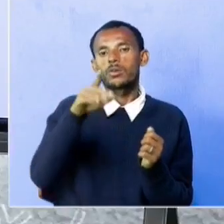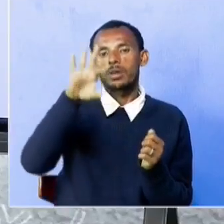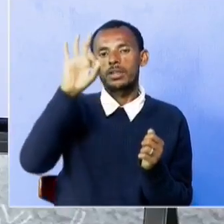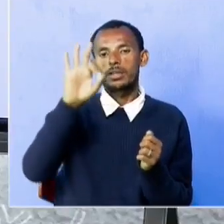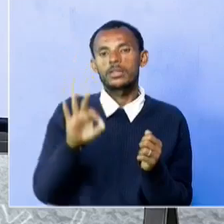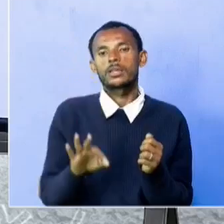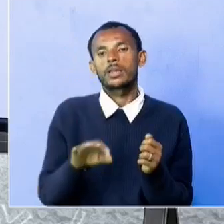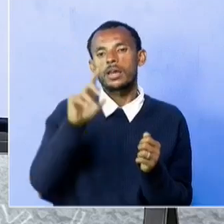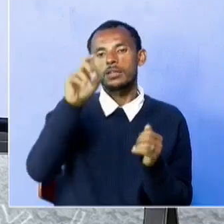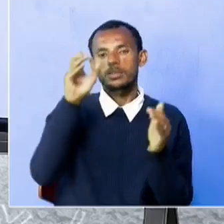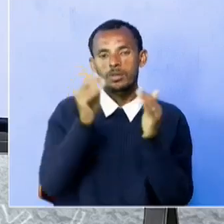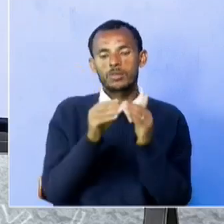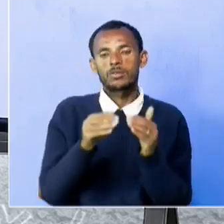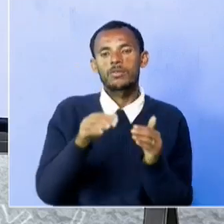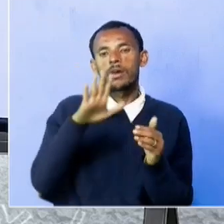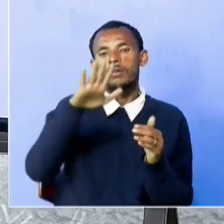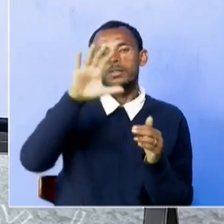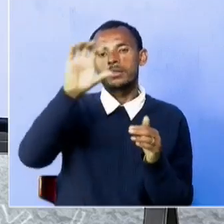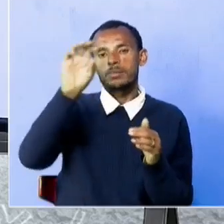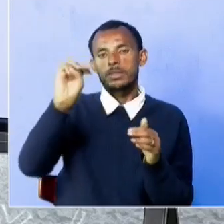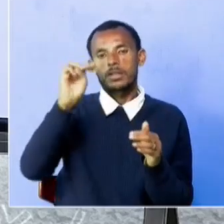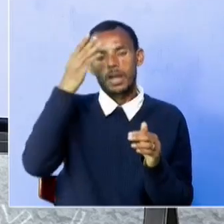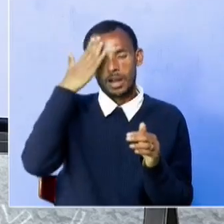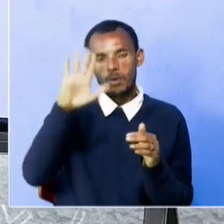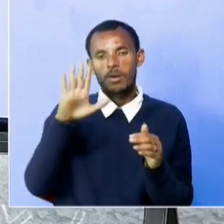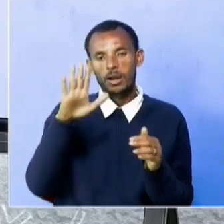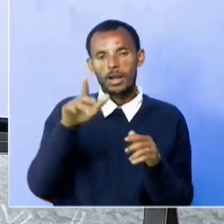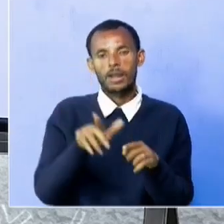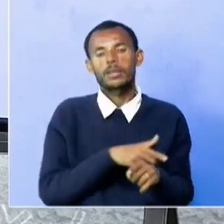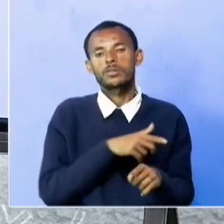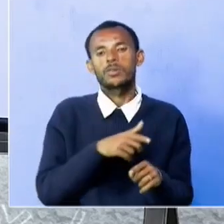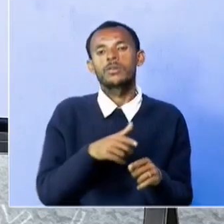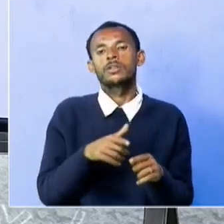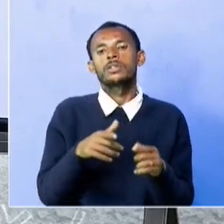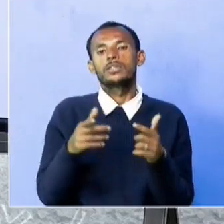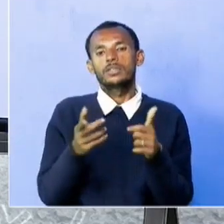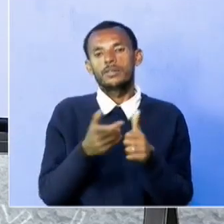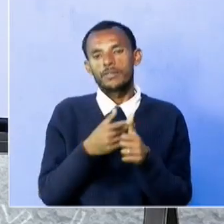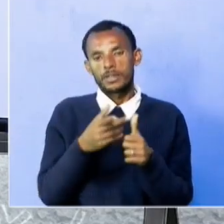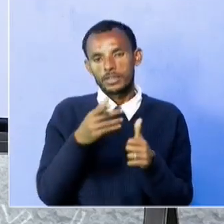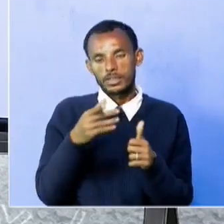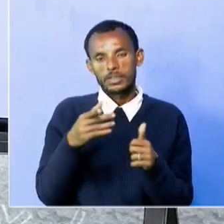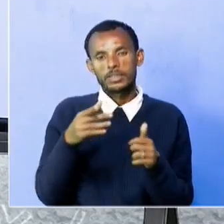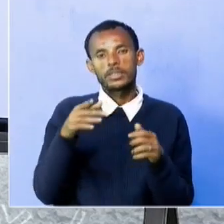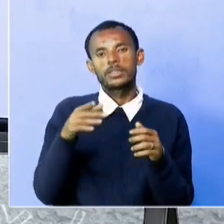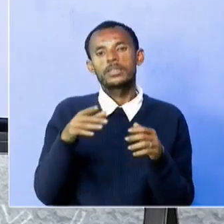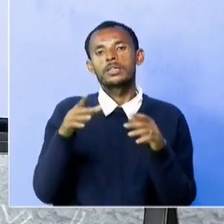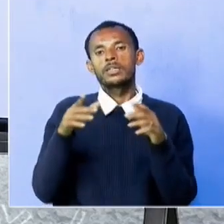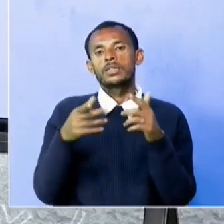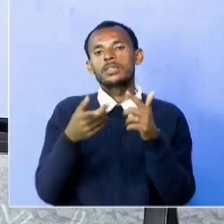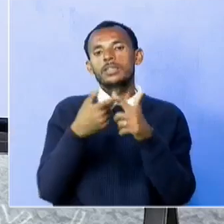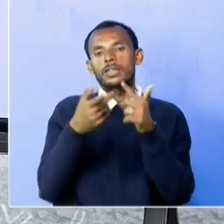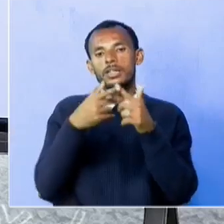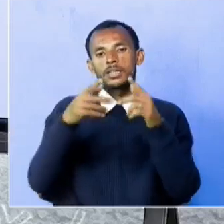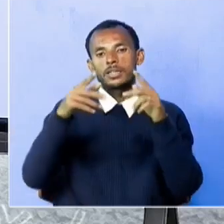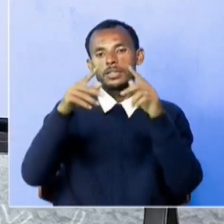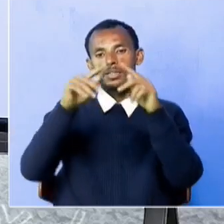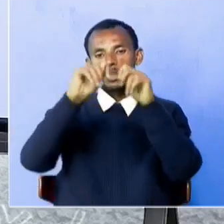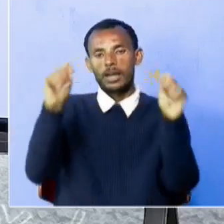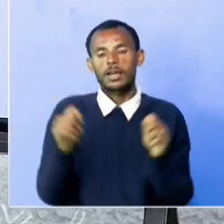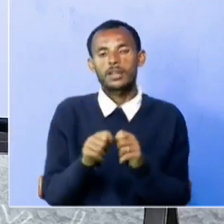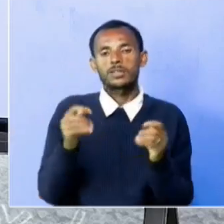5 centimeter. So the unknown, the length of the unknown side in the second triangle is 5 centimeter,